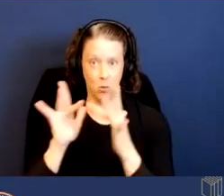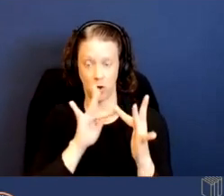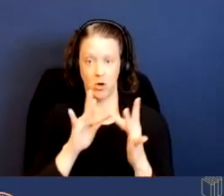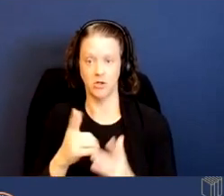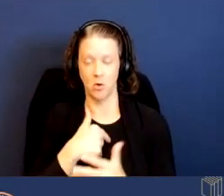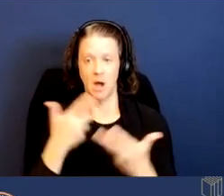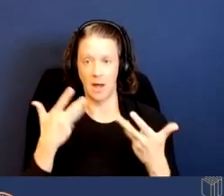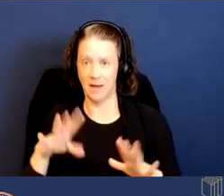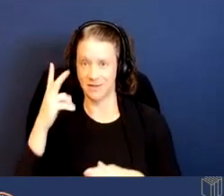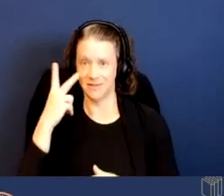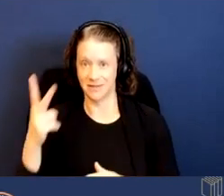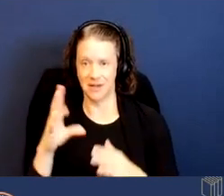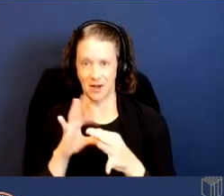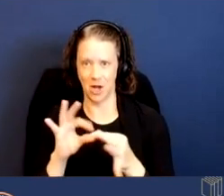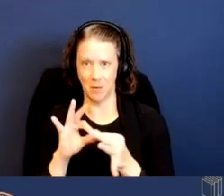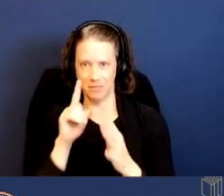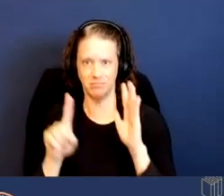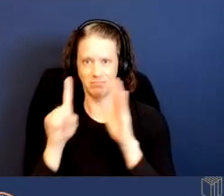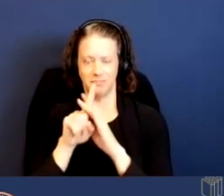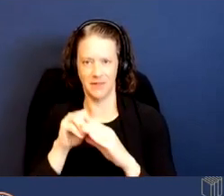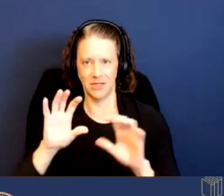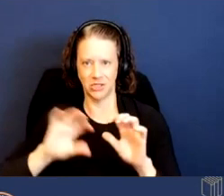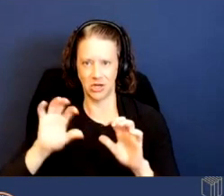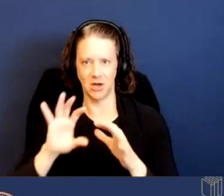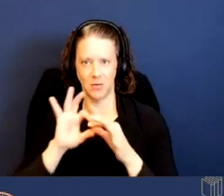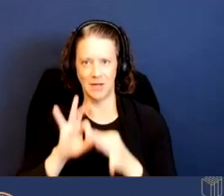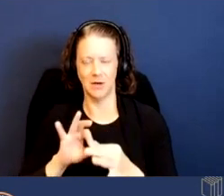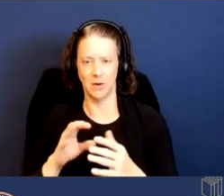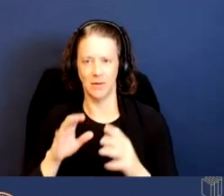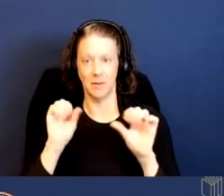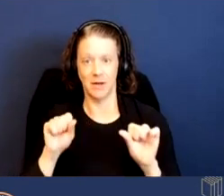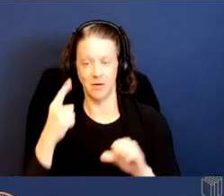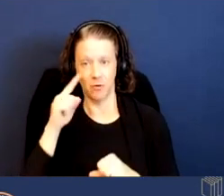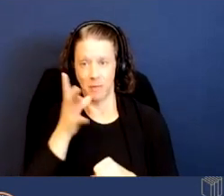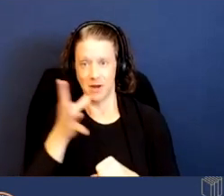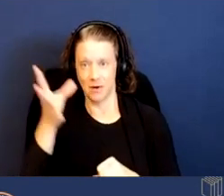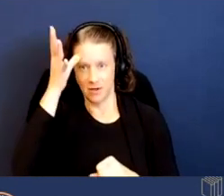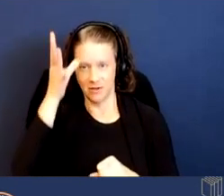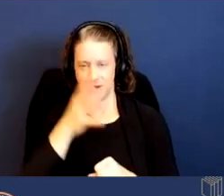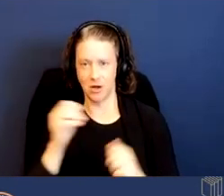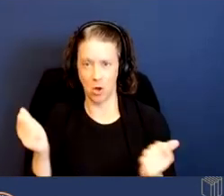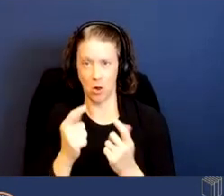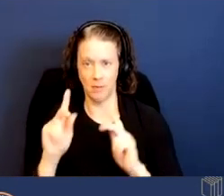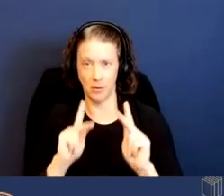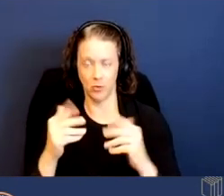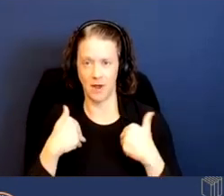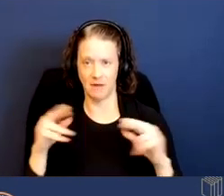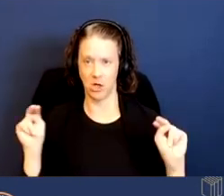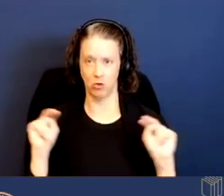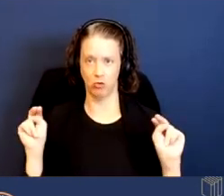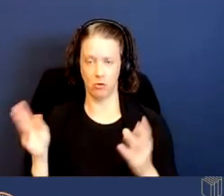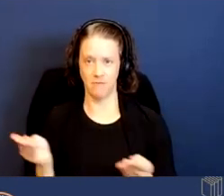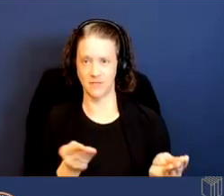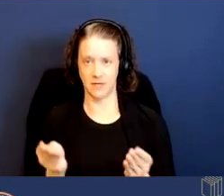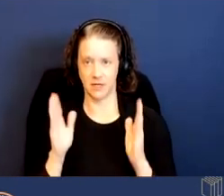did see a comment come through in the chat in terms of the ability for parents and all parties to have a neutral